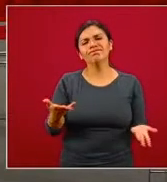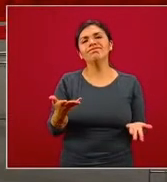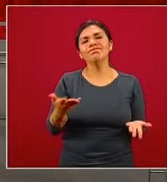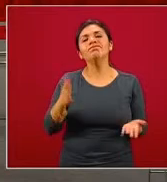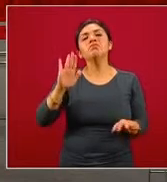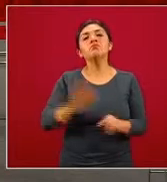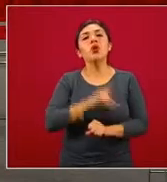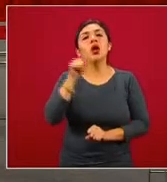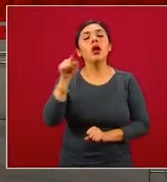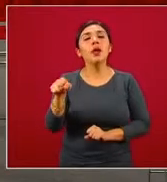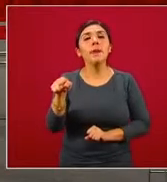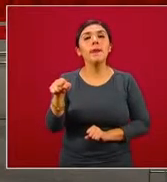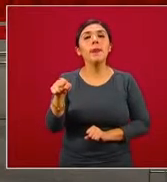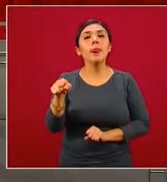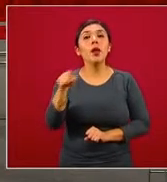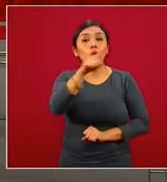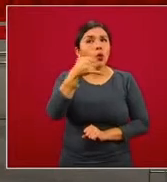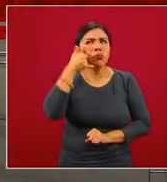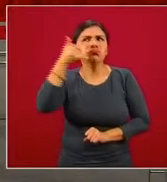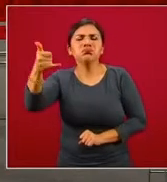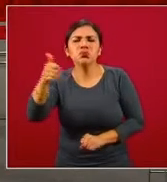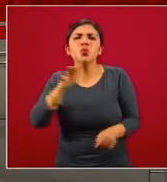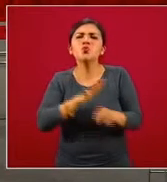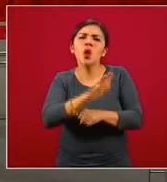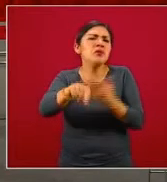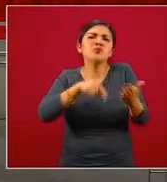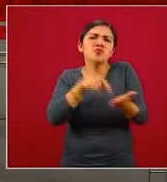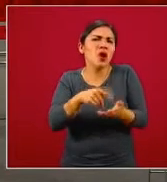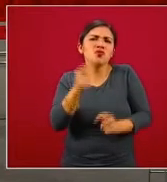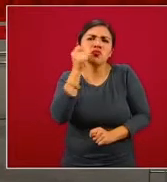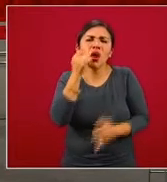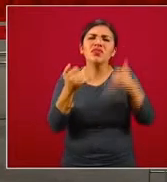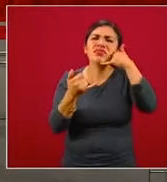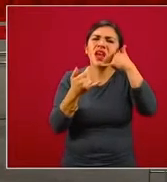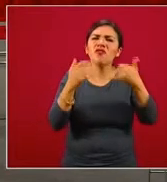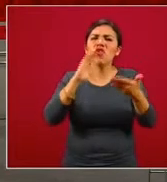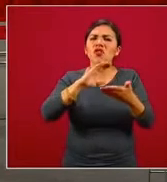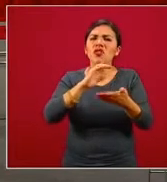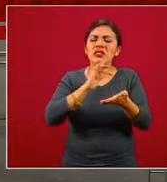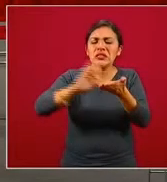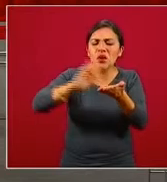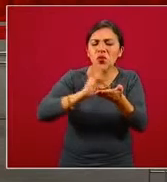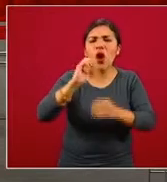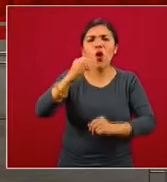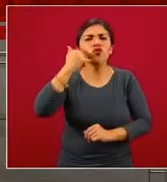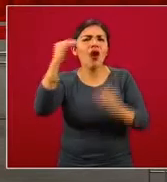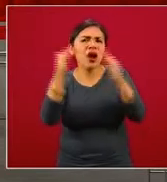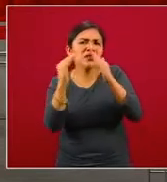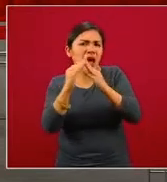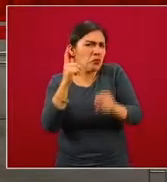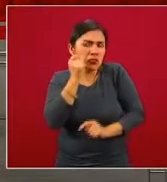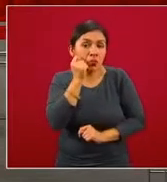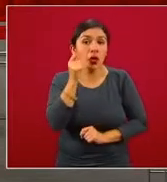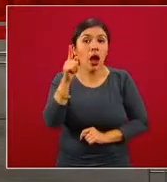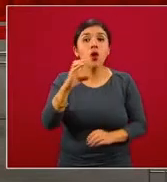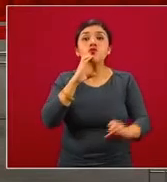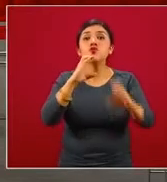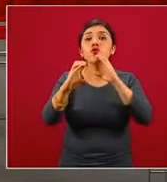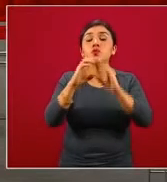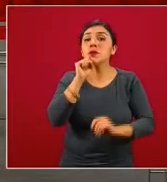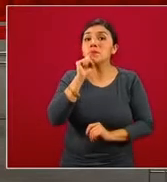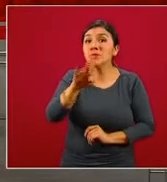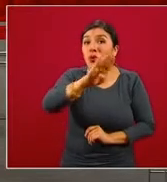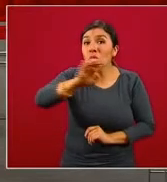te va service. a de donde marques, ya sea un celular o 911 un is a good teléfono fijo, number. te va a It's an comunicar important ese number to mismo número